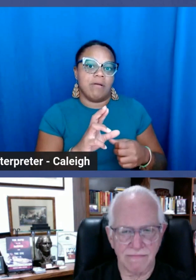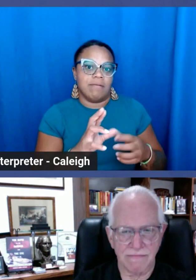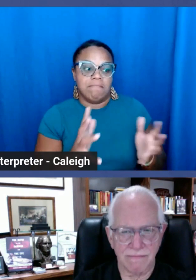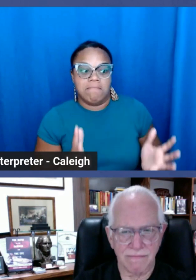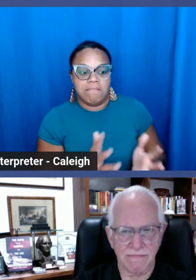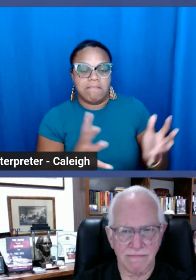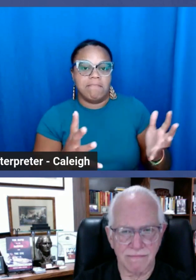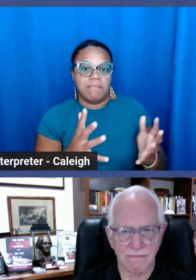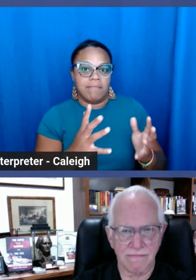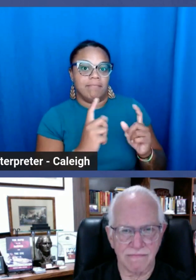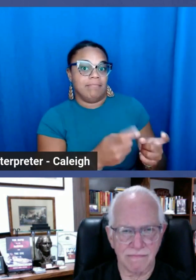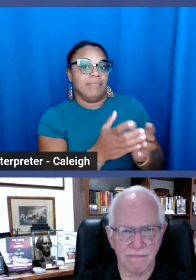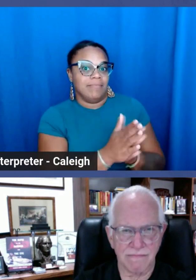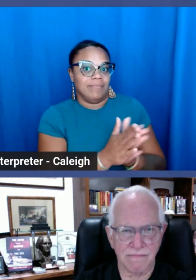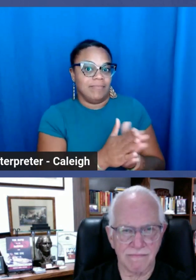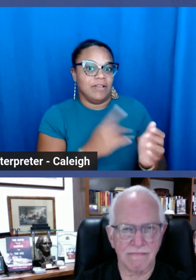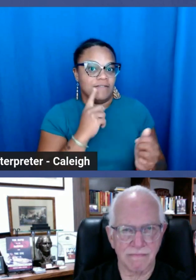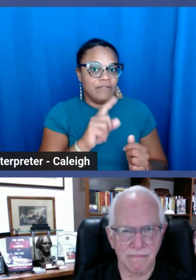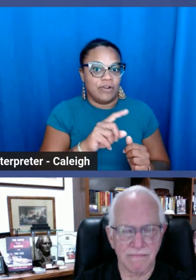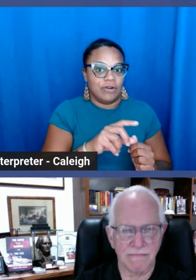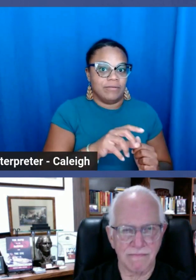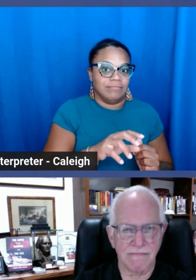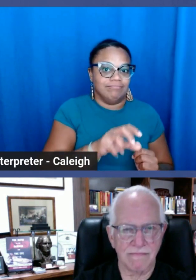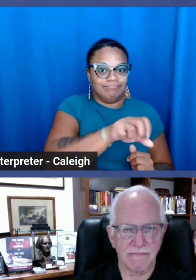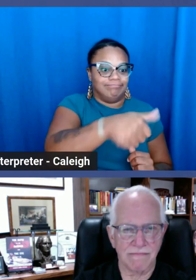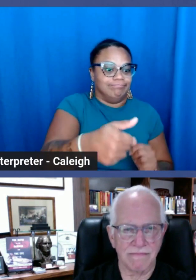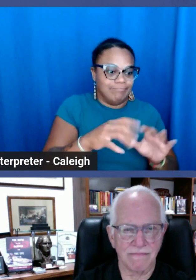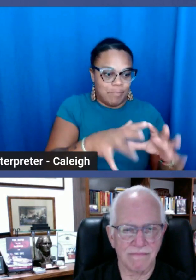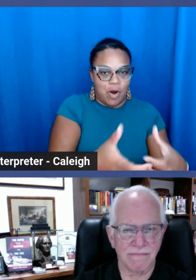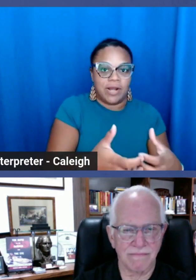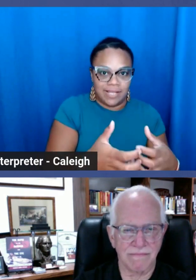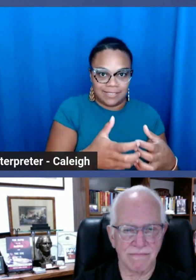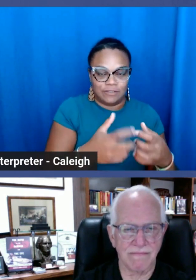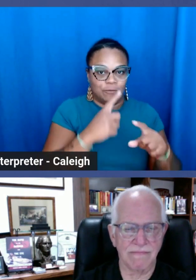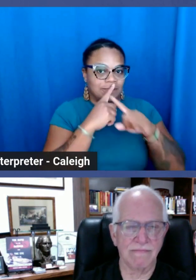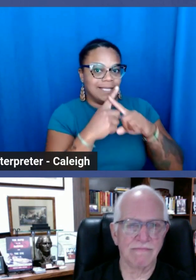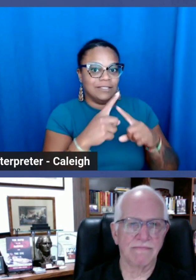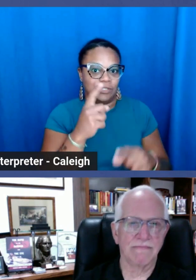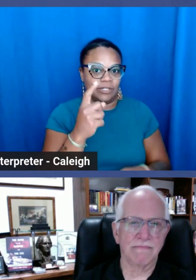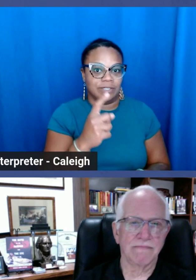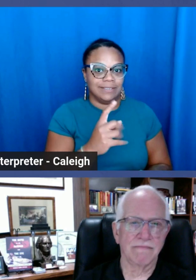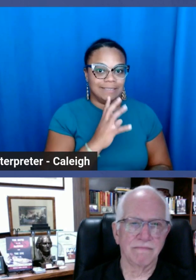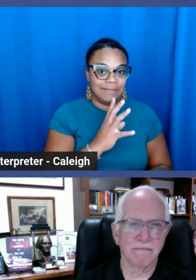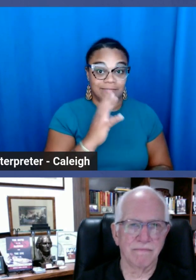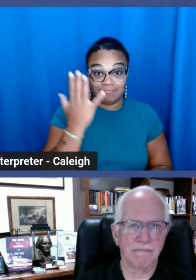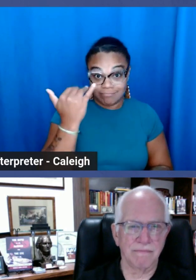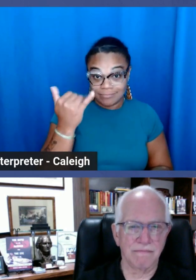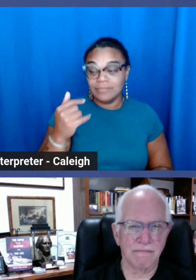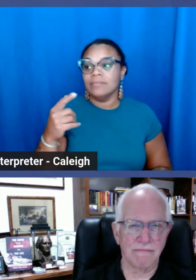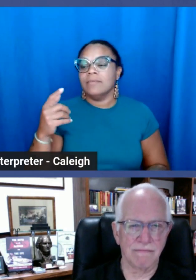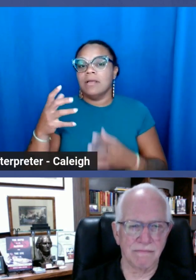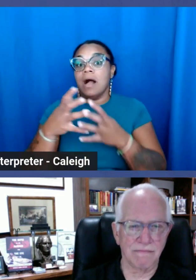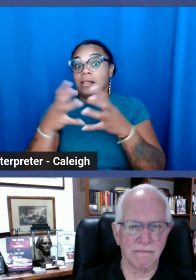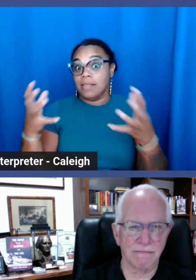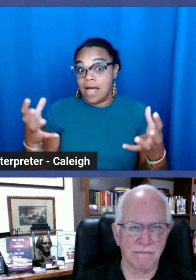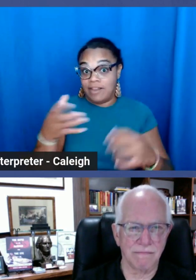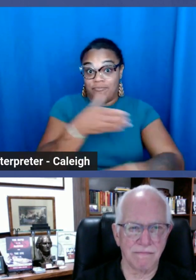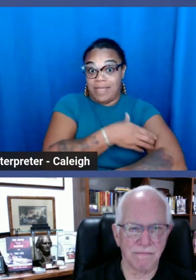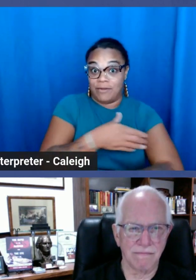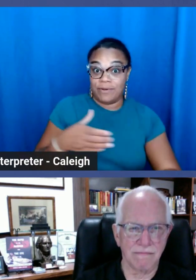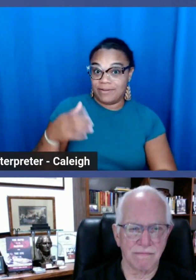censor speech, because there's a lot of power that is outside of governmental hands that can have a dramatic impact on